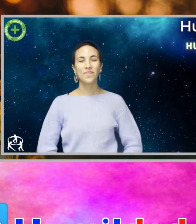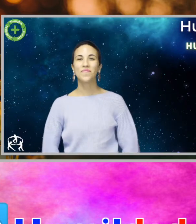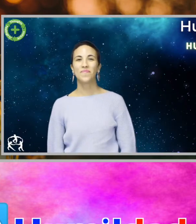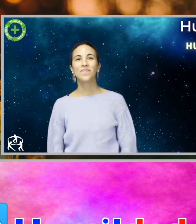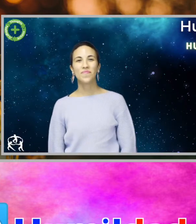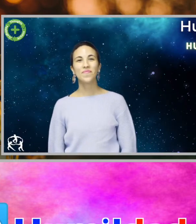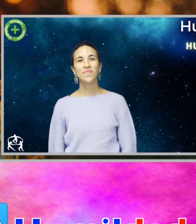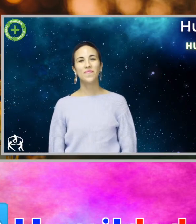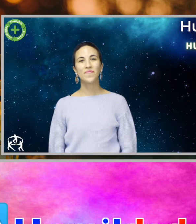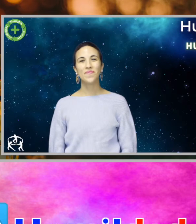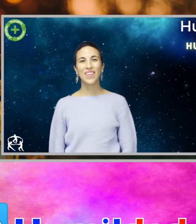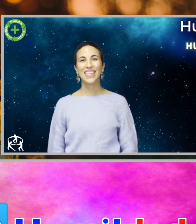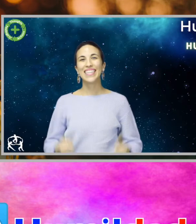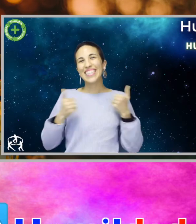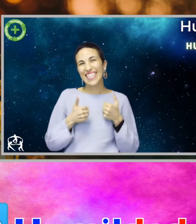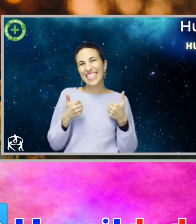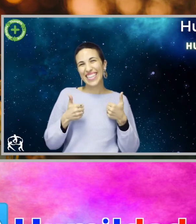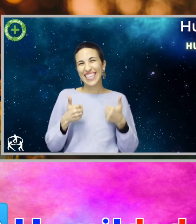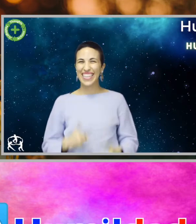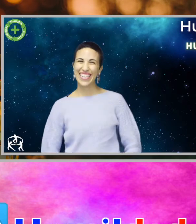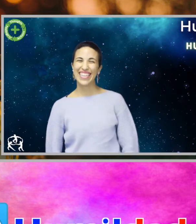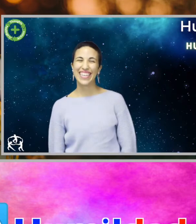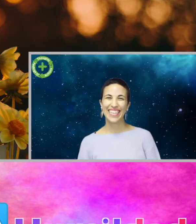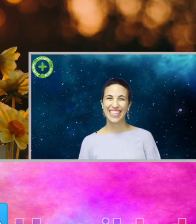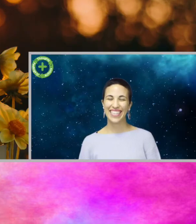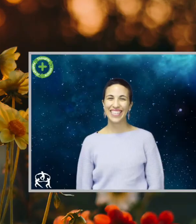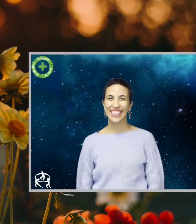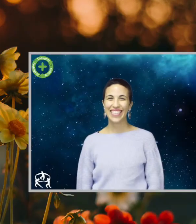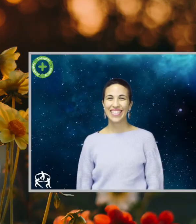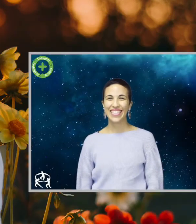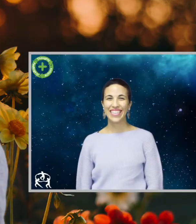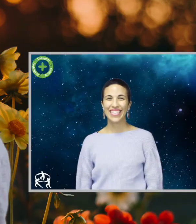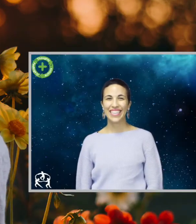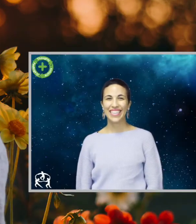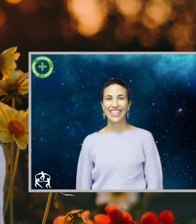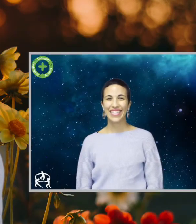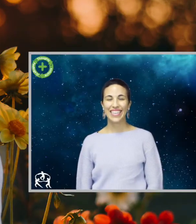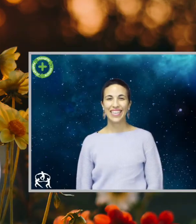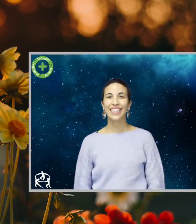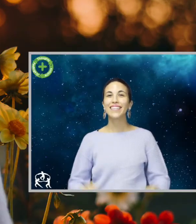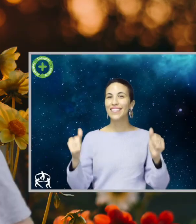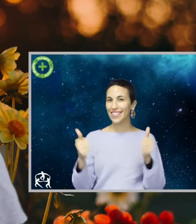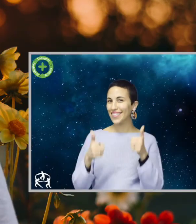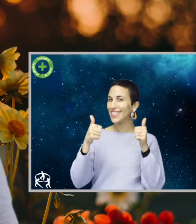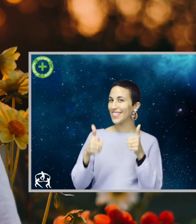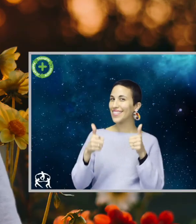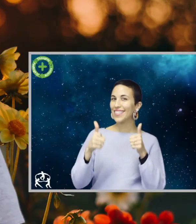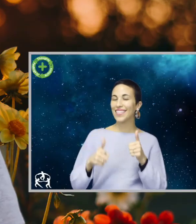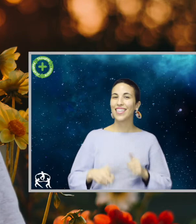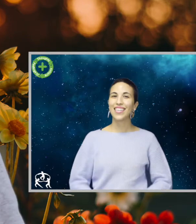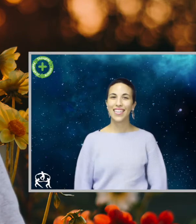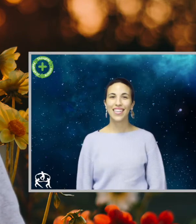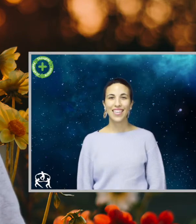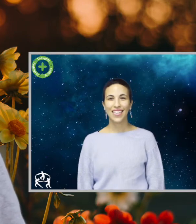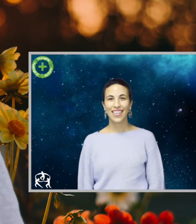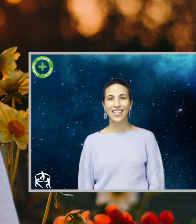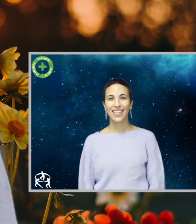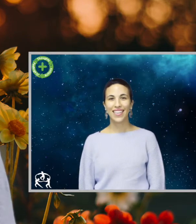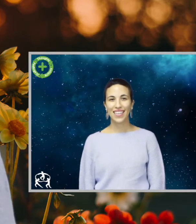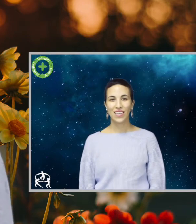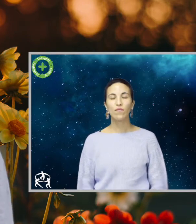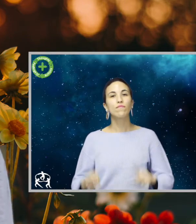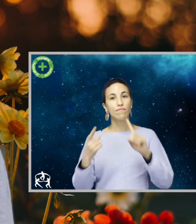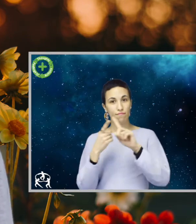that's awesome. Thank you, Miss Shema. All right, super scholars. Remember your positive actions this week for humility.